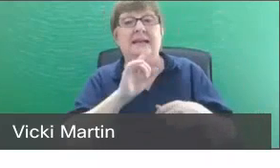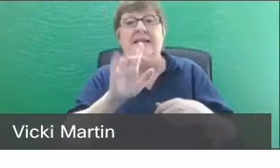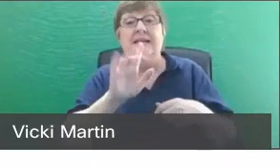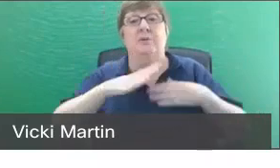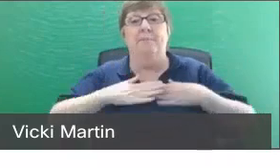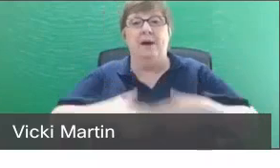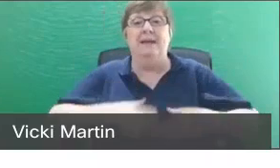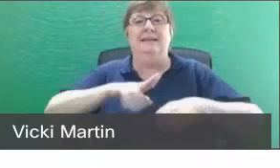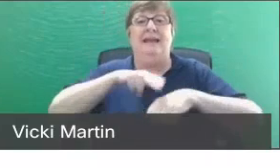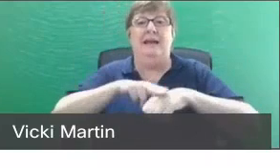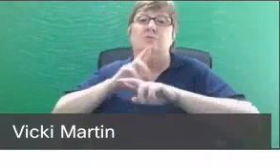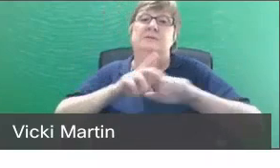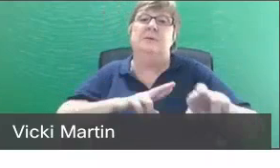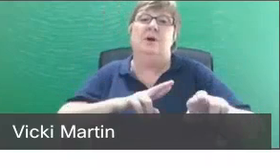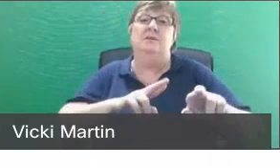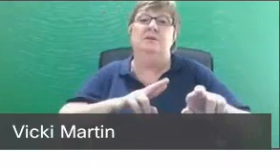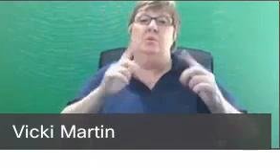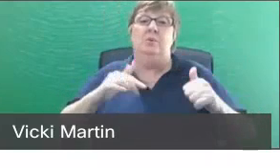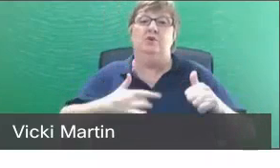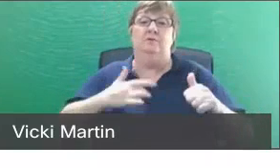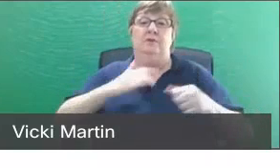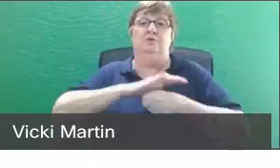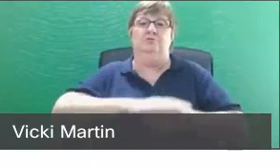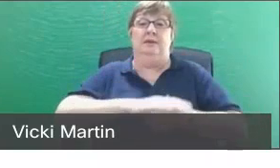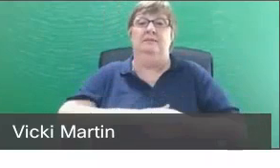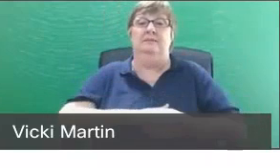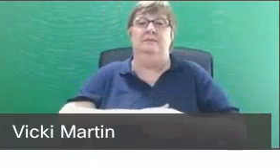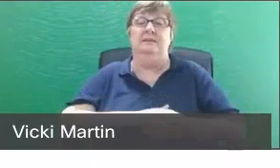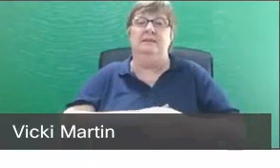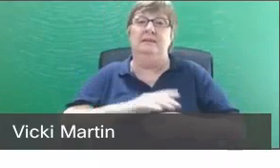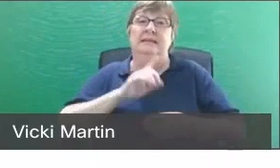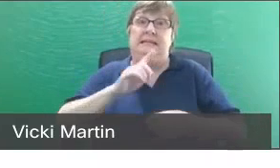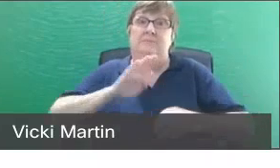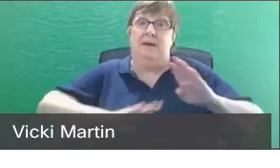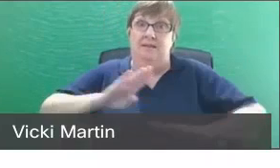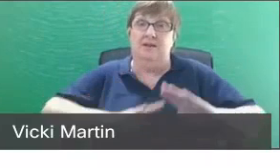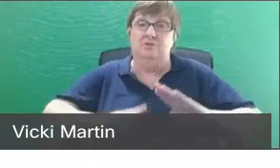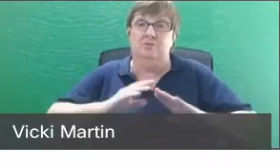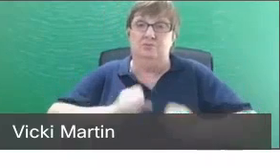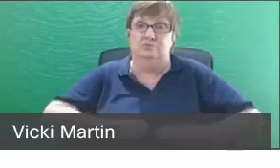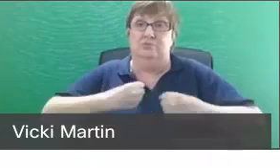natural, it's not a bad thing. You need this in order to survive.